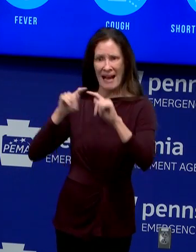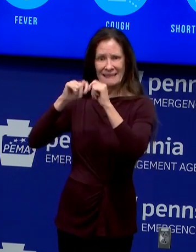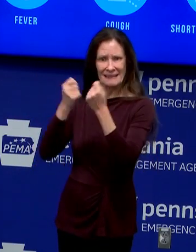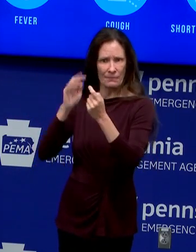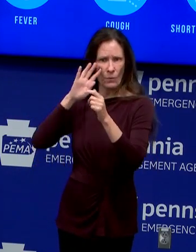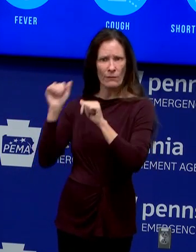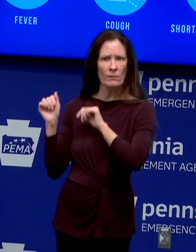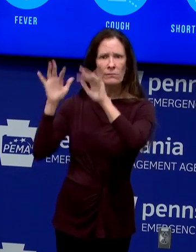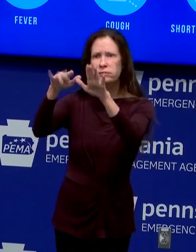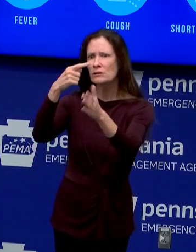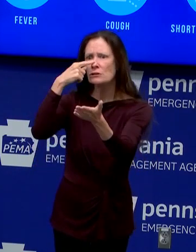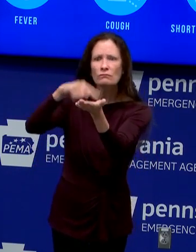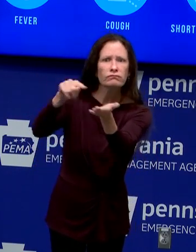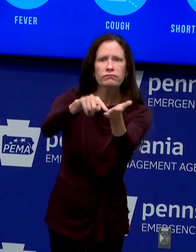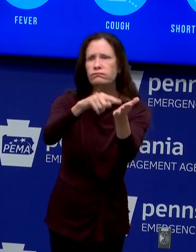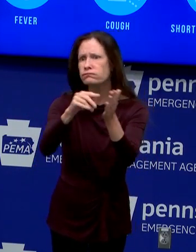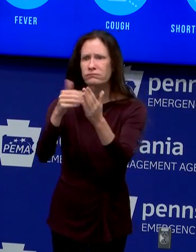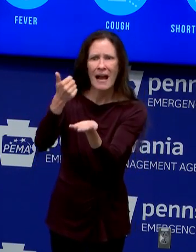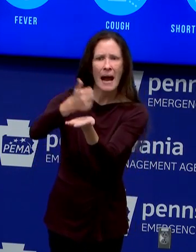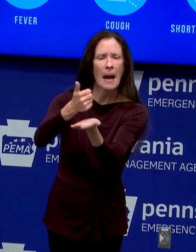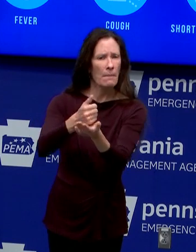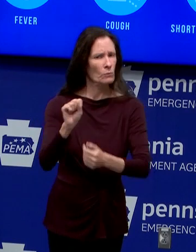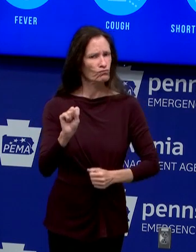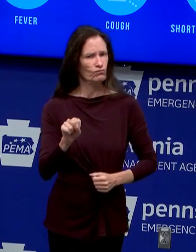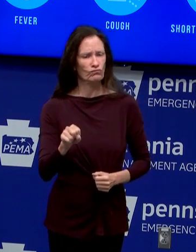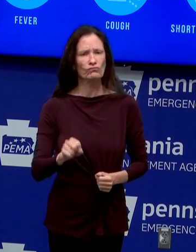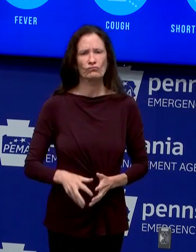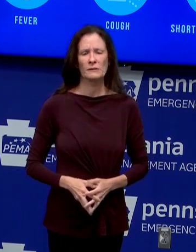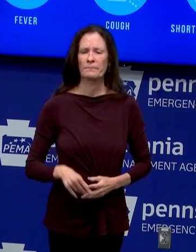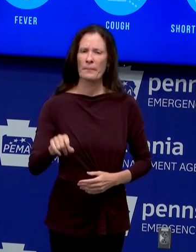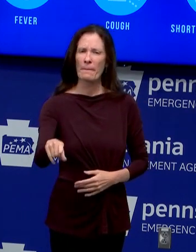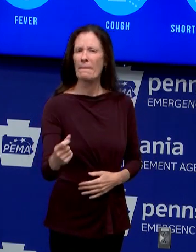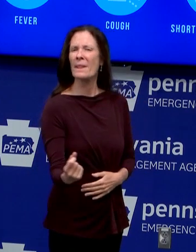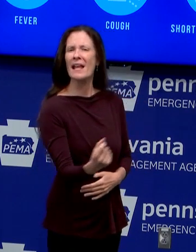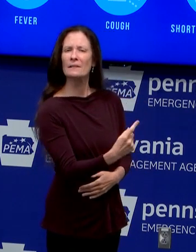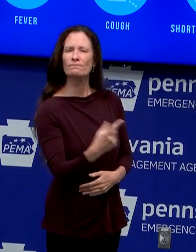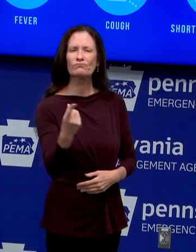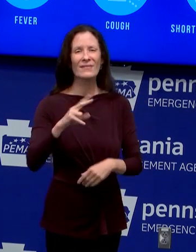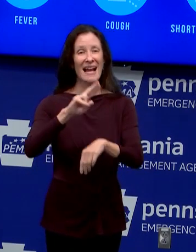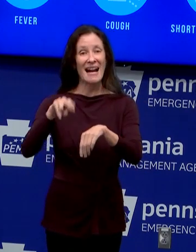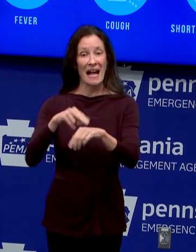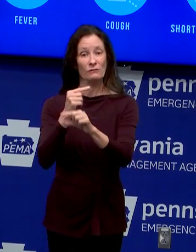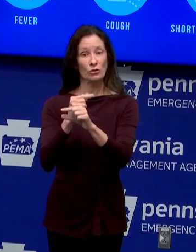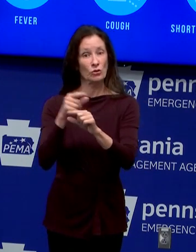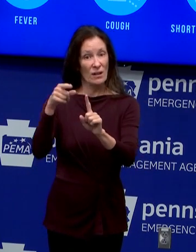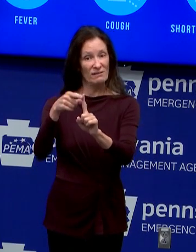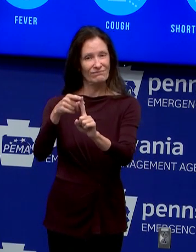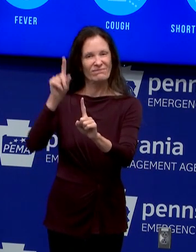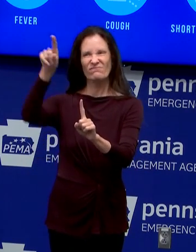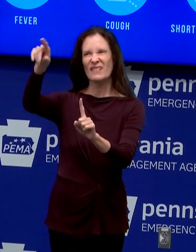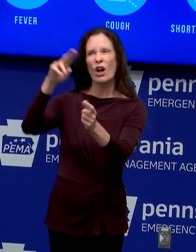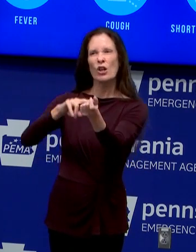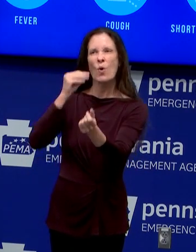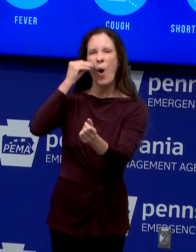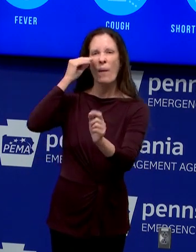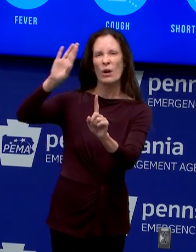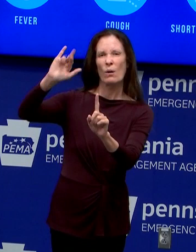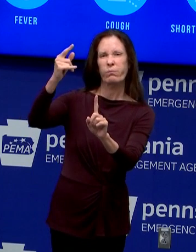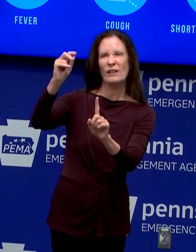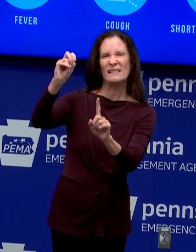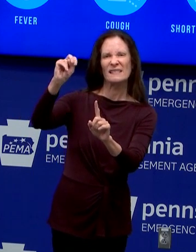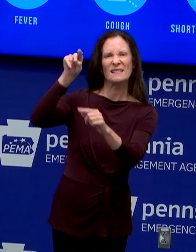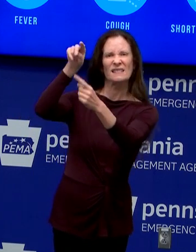From WTAE, what is the role of the National Guard assigned to Brighton Rehab? Will the facility be